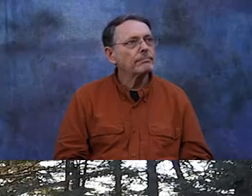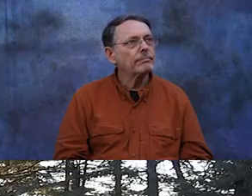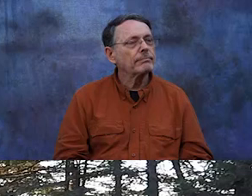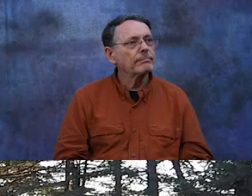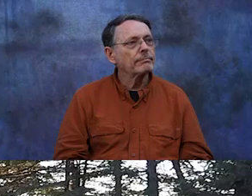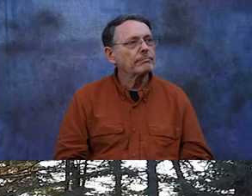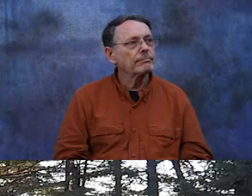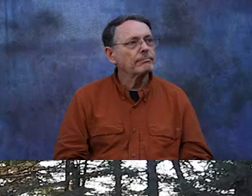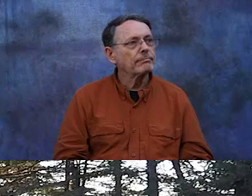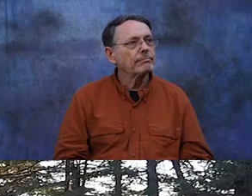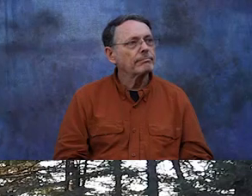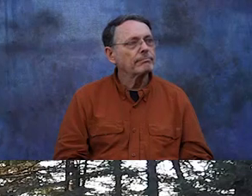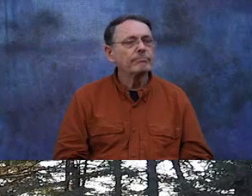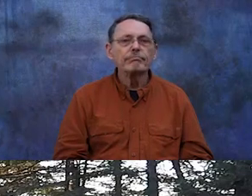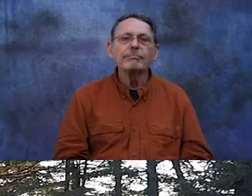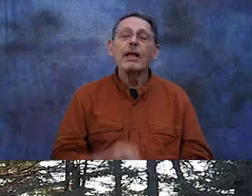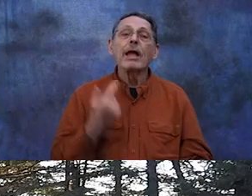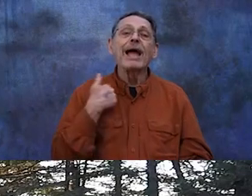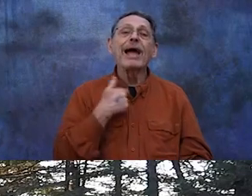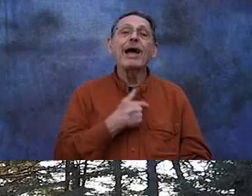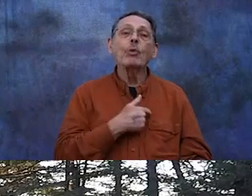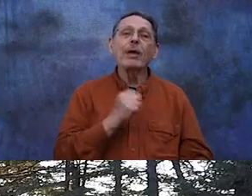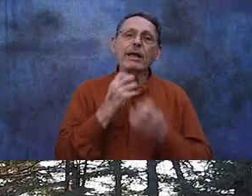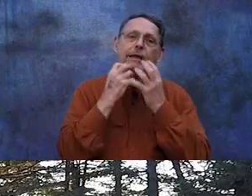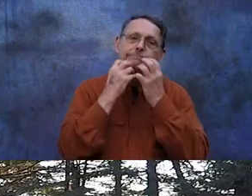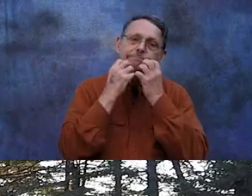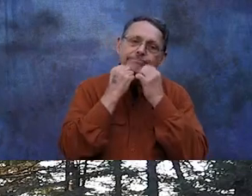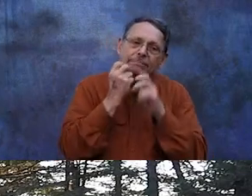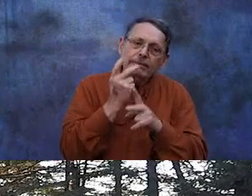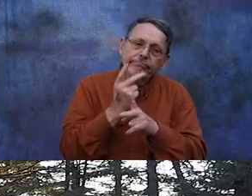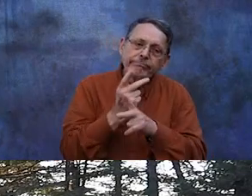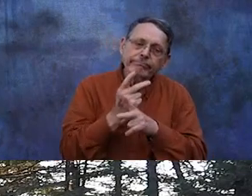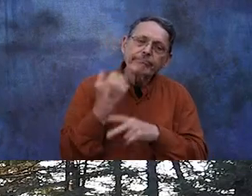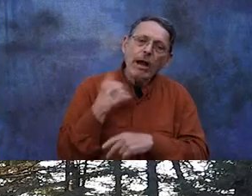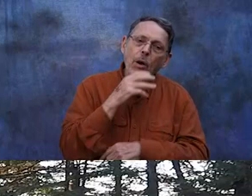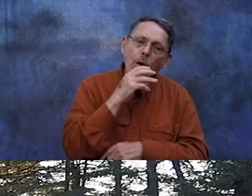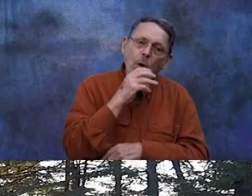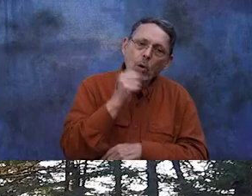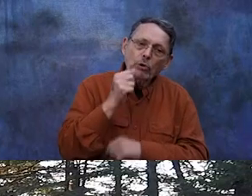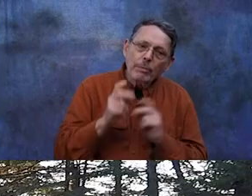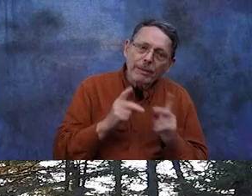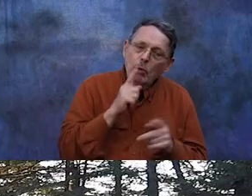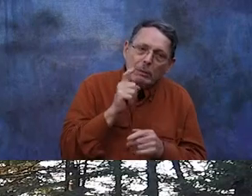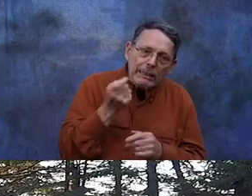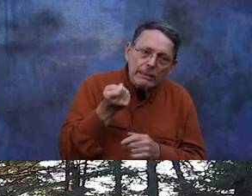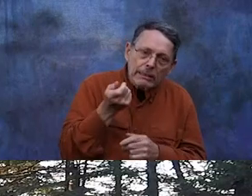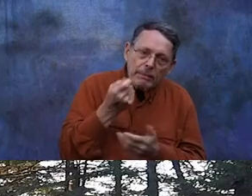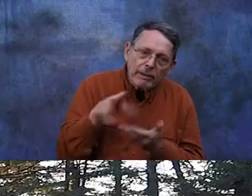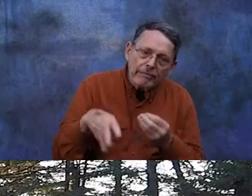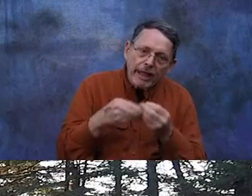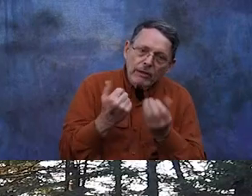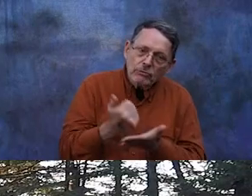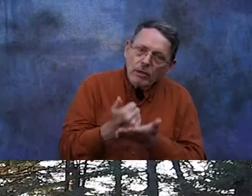And how beautifully we can care for our elders, for those who might need a little bit of extra